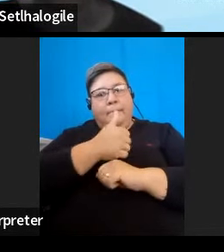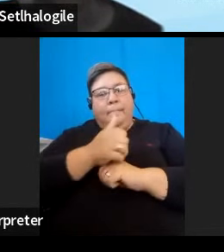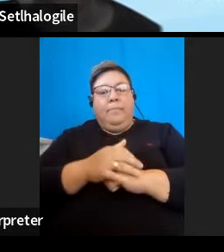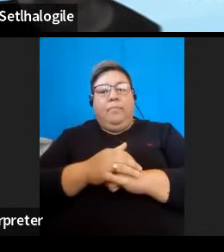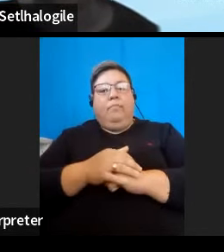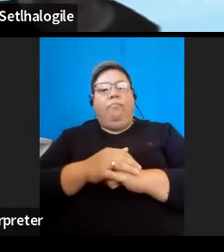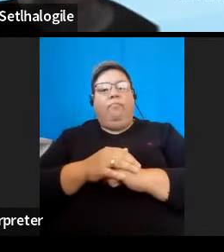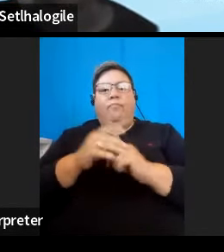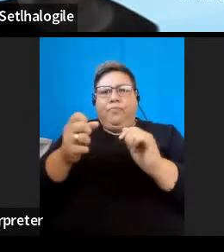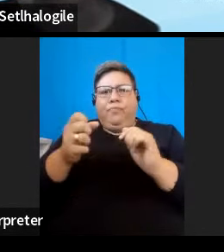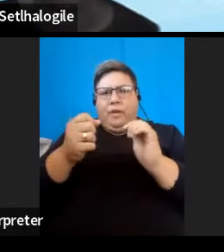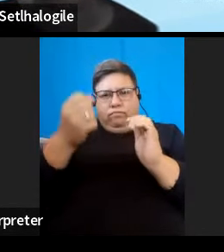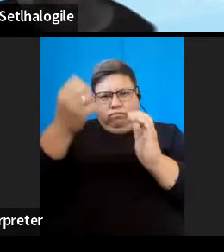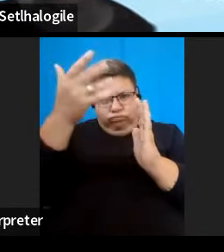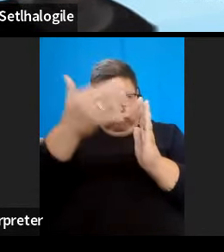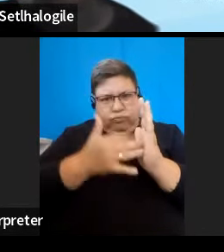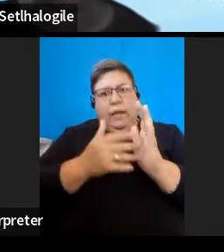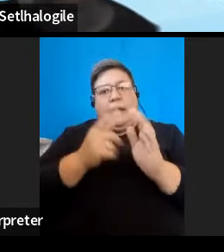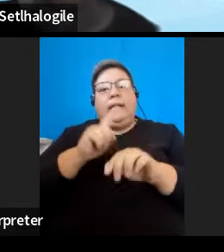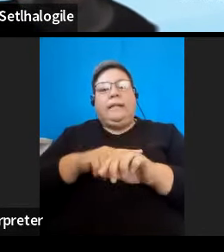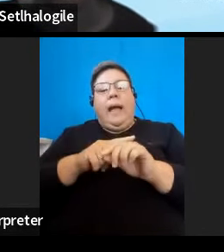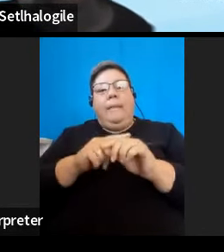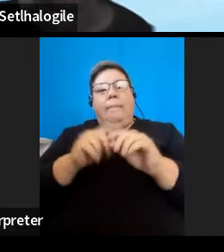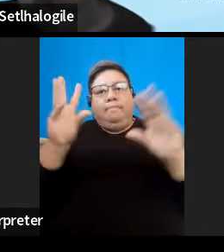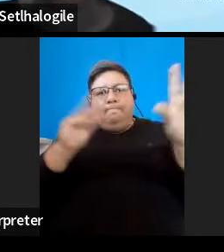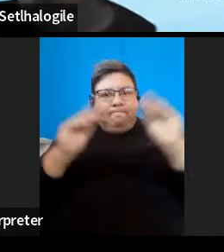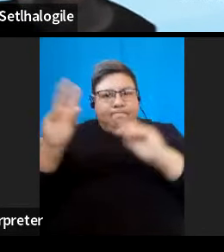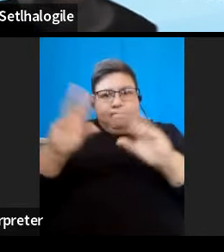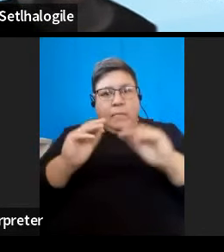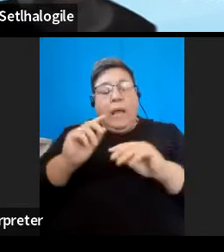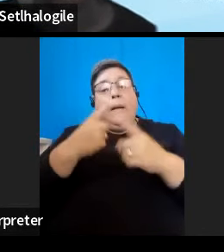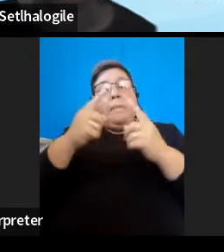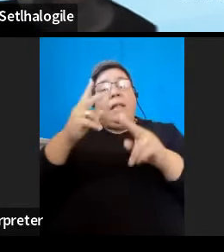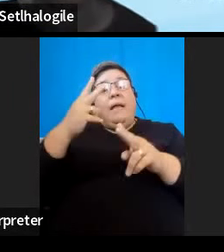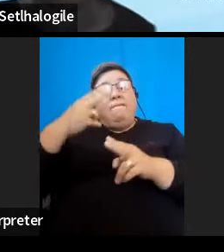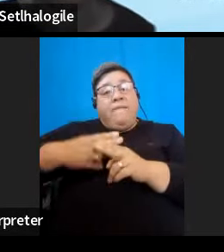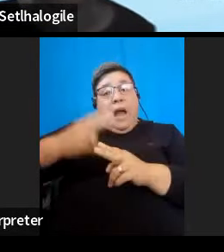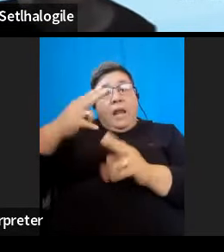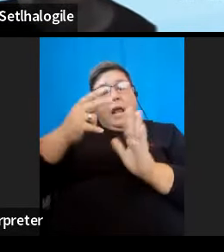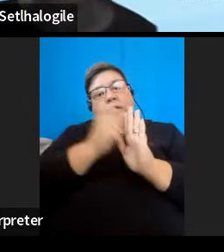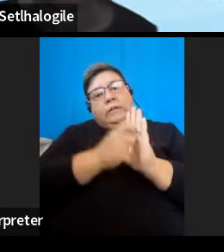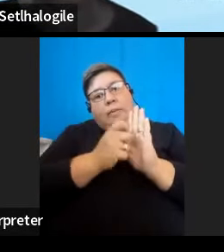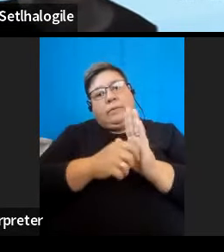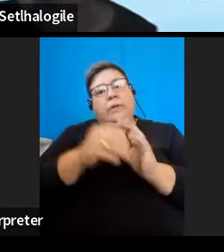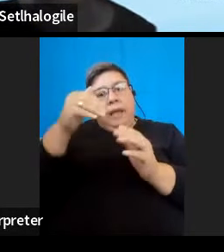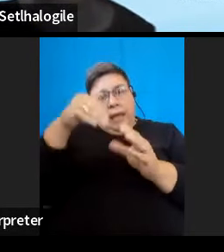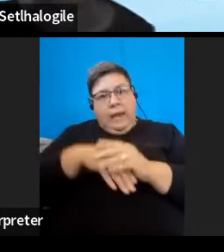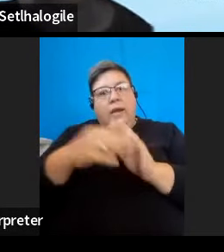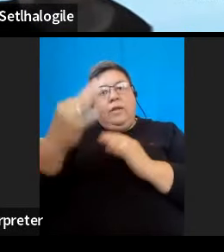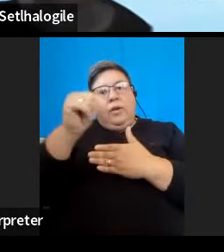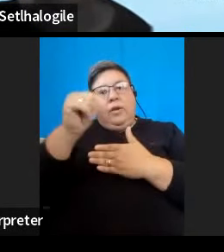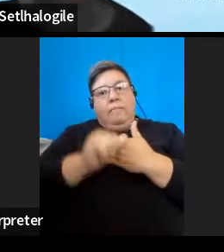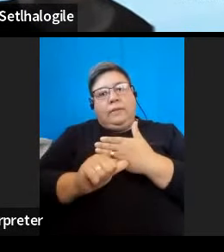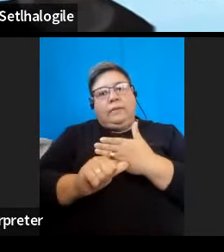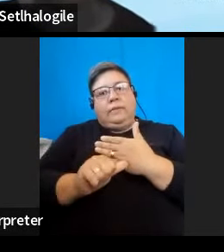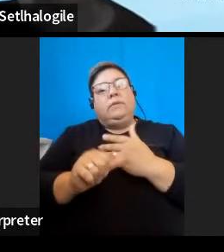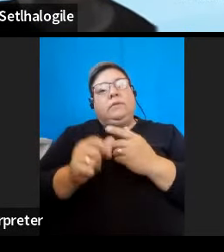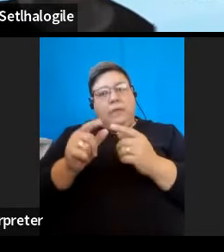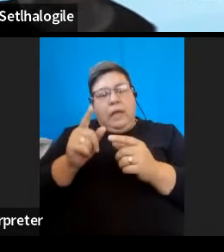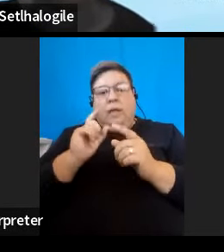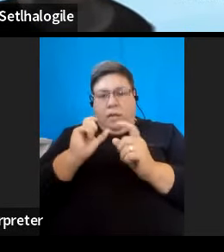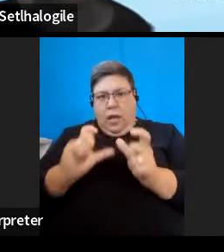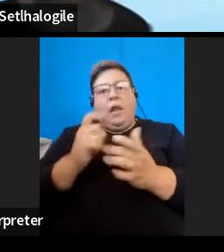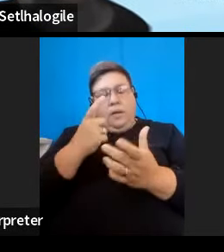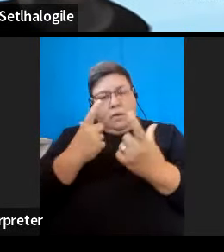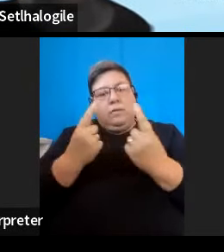the time frame, but we do intend to finalize the applications by at least 3 months where it is possible. But then